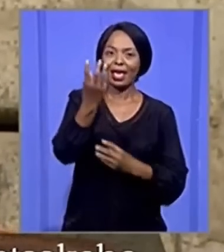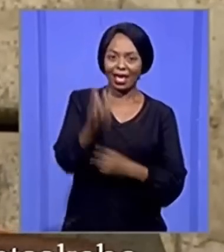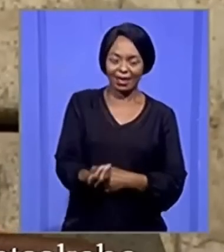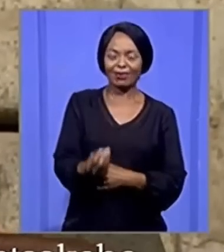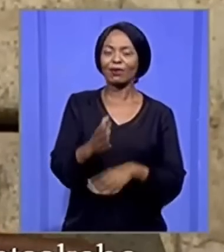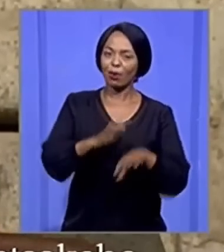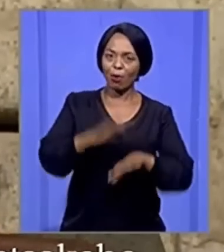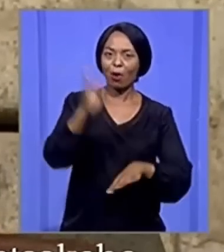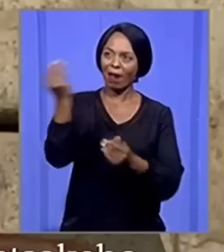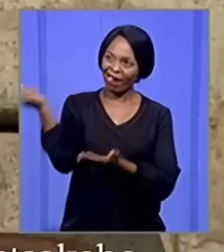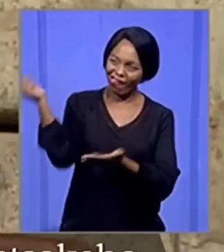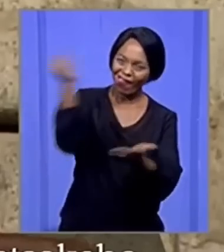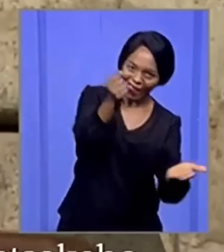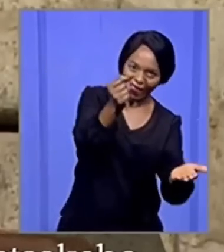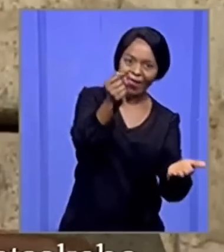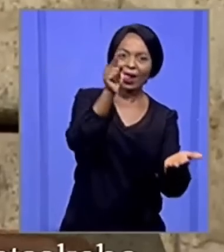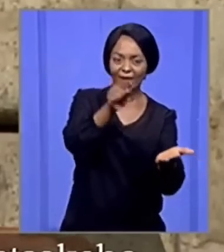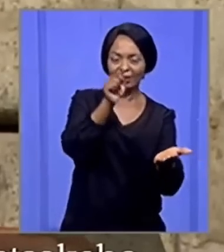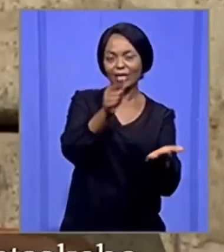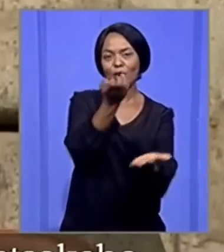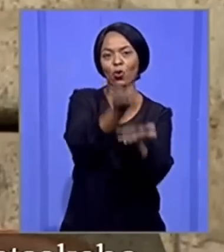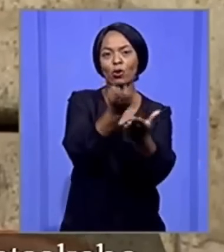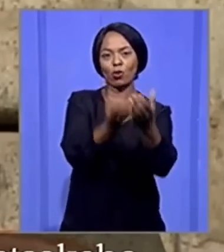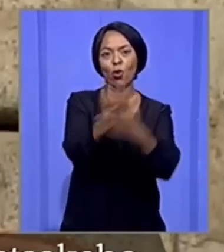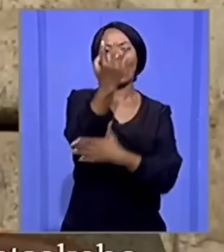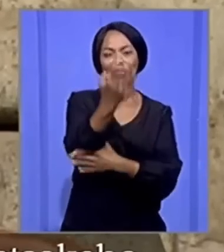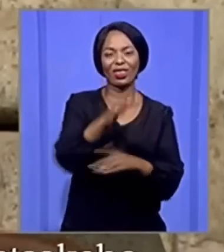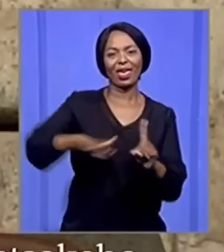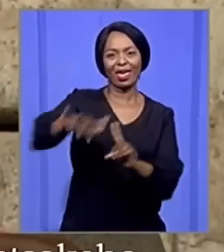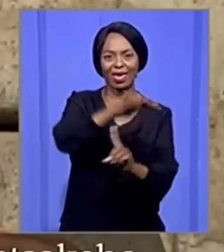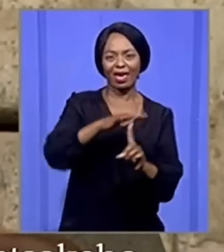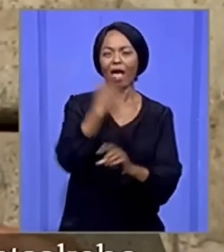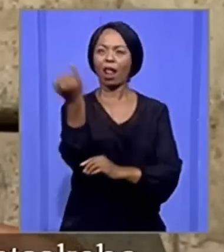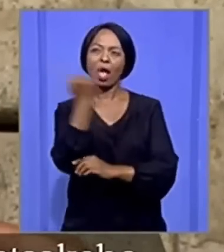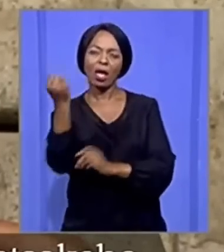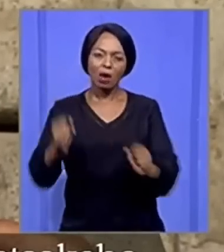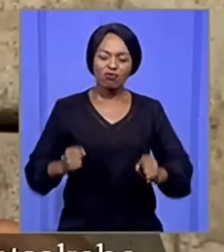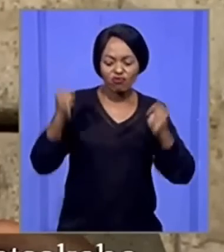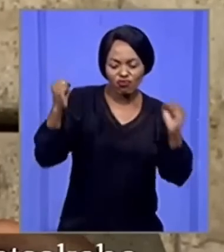more money on the economic growth areas like rail,